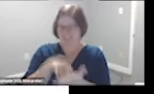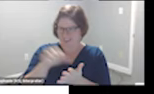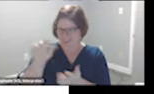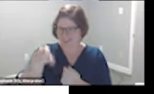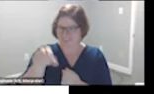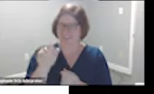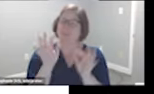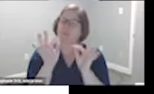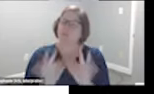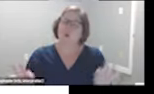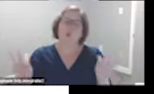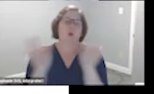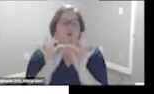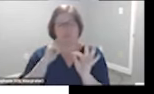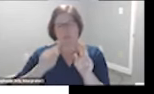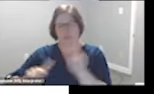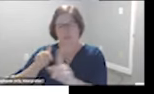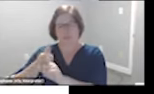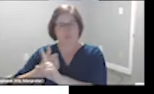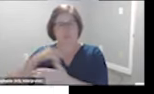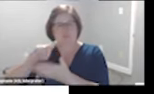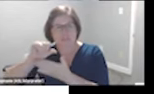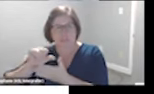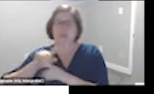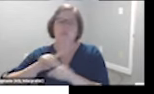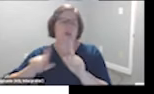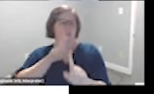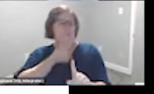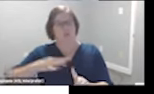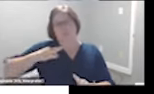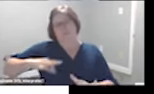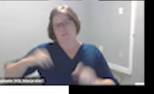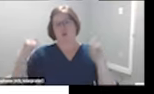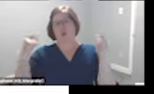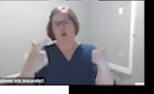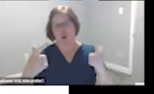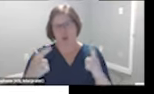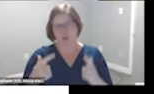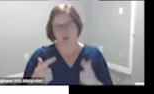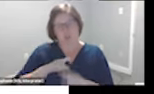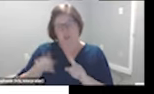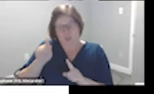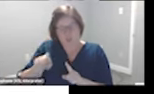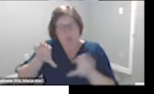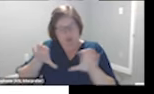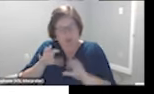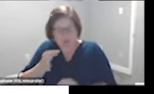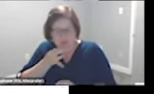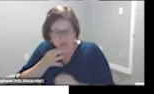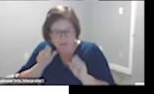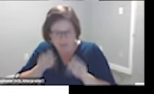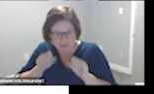with disabilities though, so there is some kind of critical push to do this as soon as possible. It also lowers but